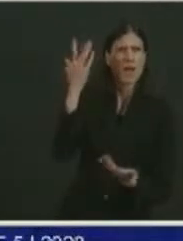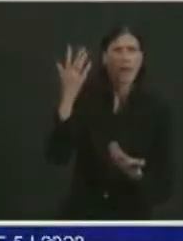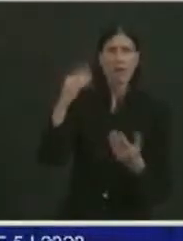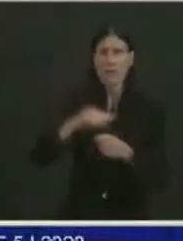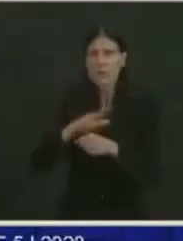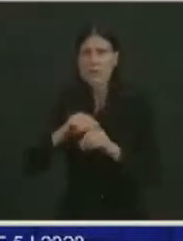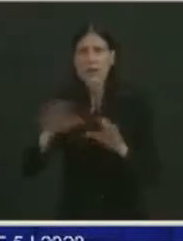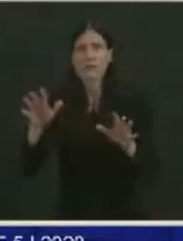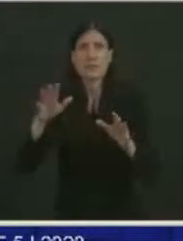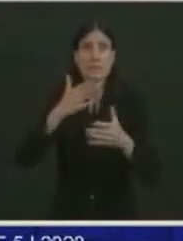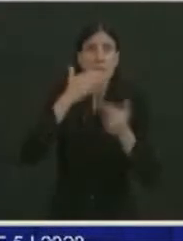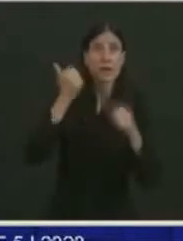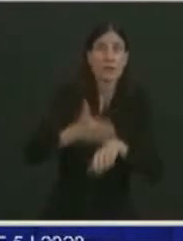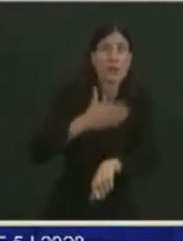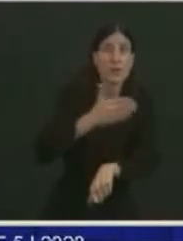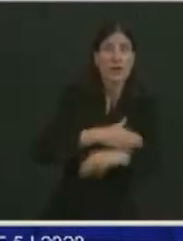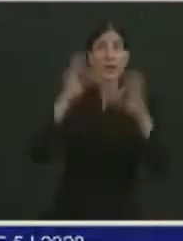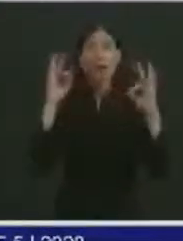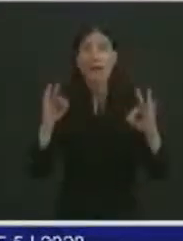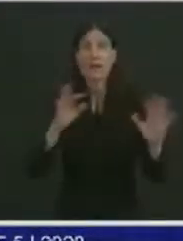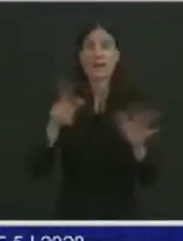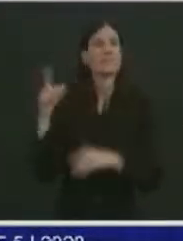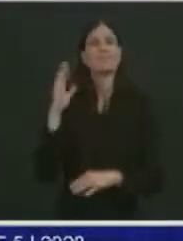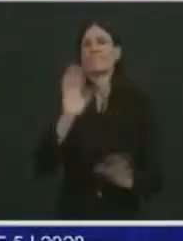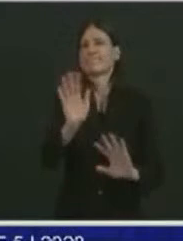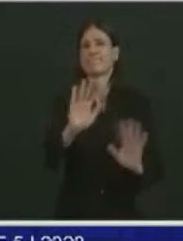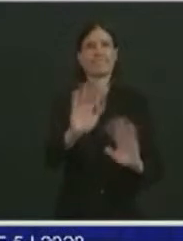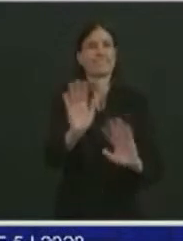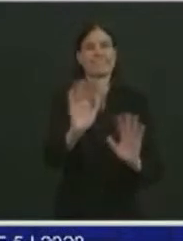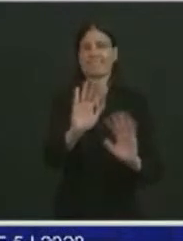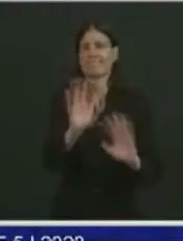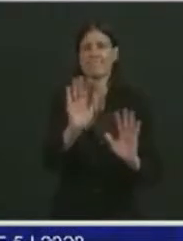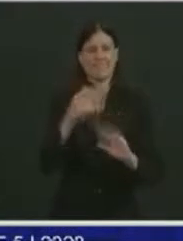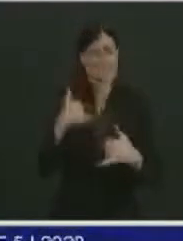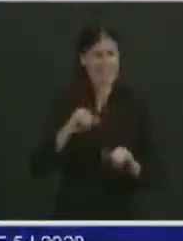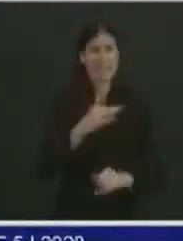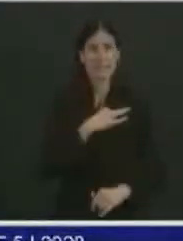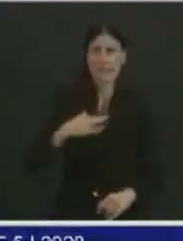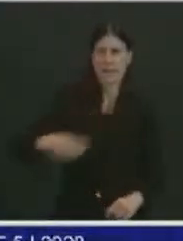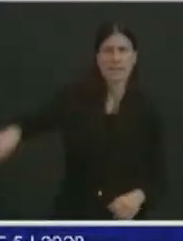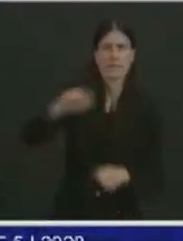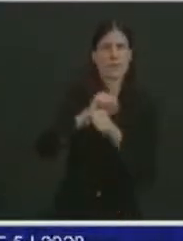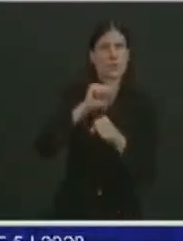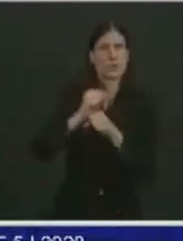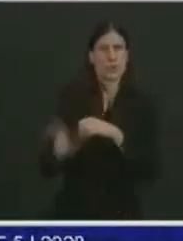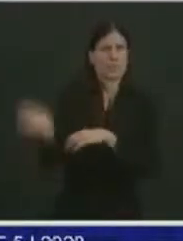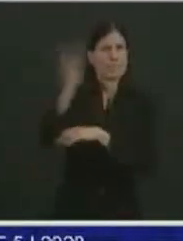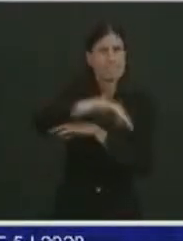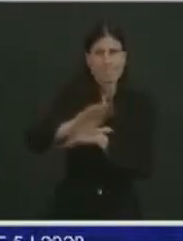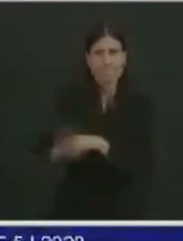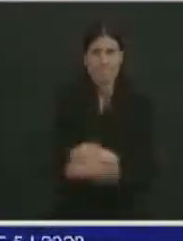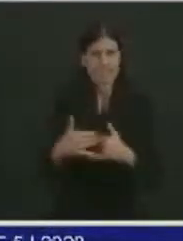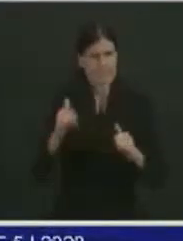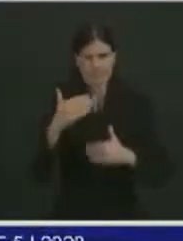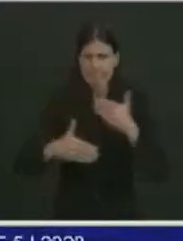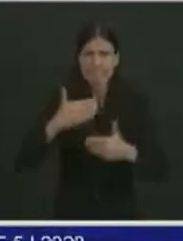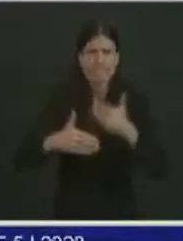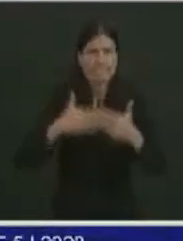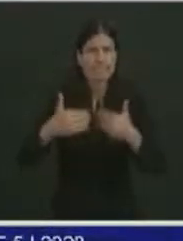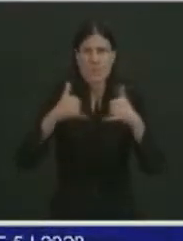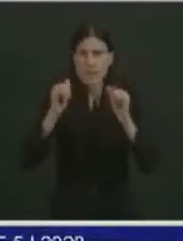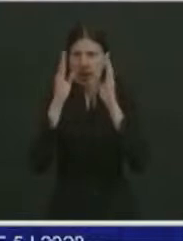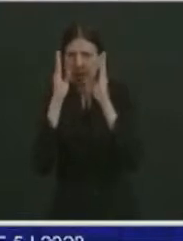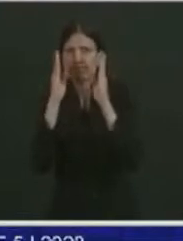the coronavirus? No, it does not mean that at all. We still have a 24/7 operation to keep Rhode Islanders